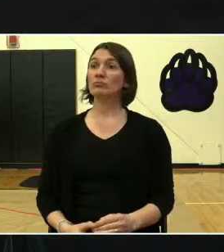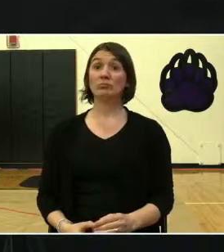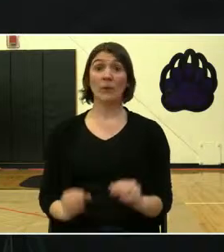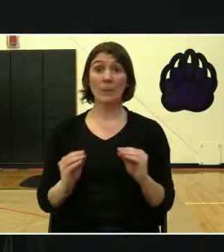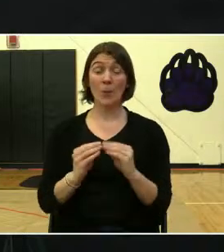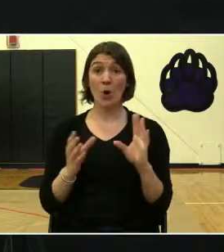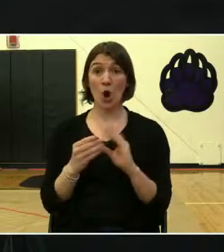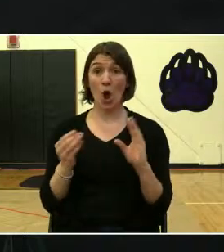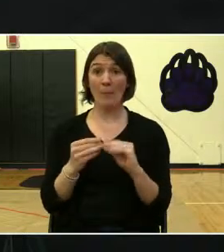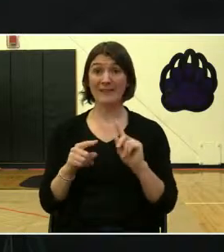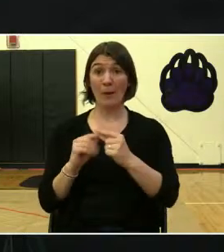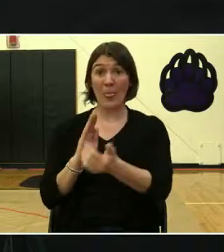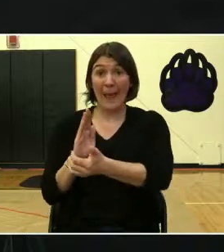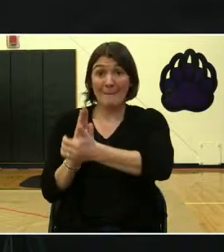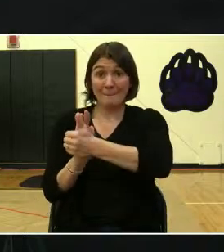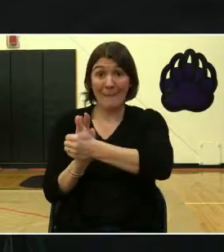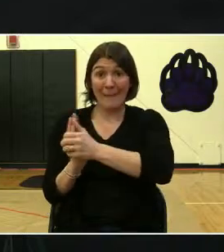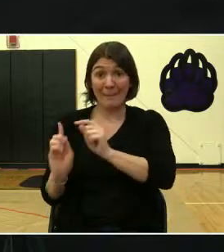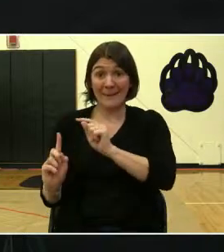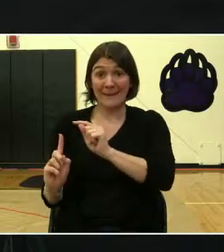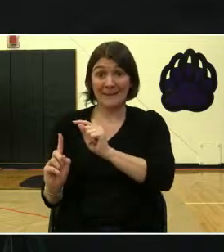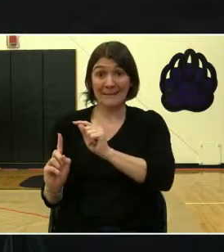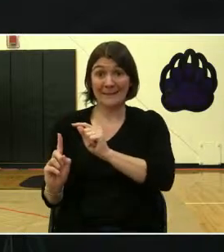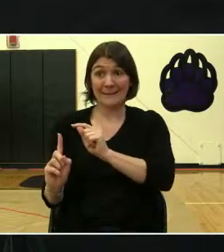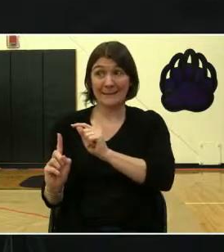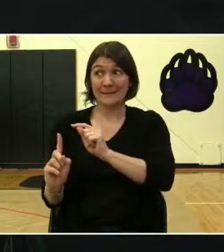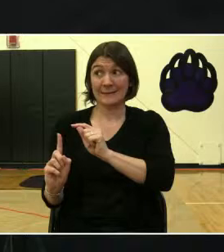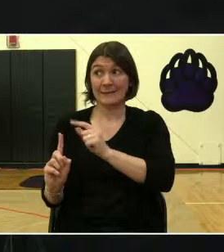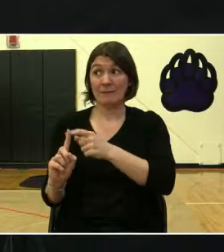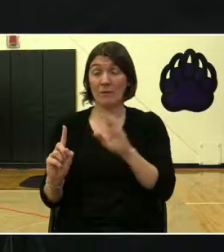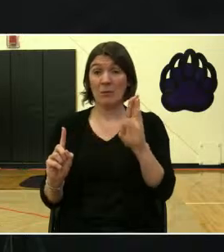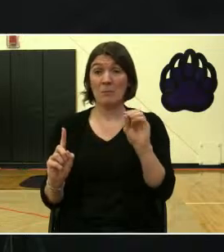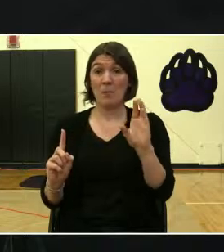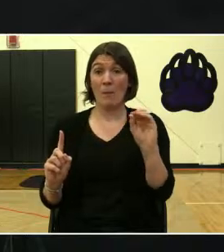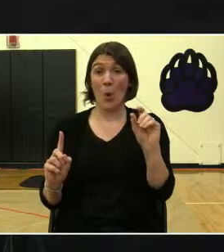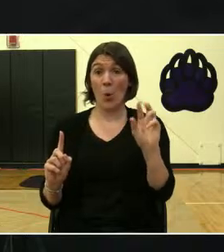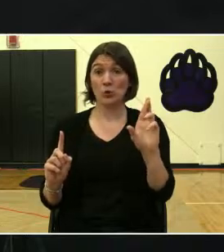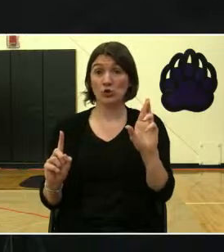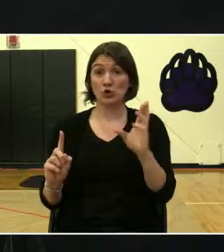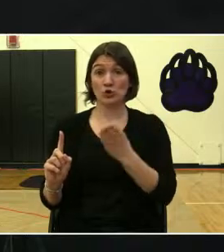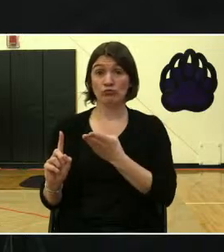there any further comments on the oser